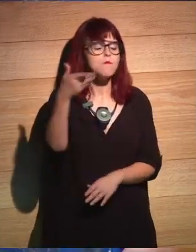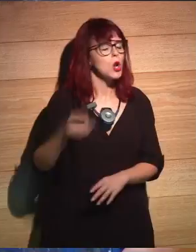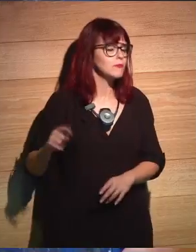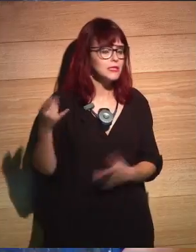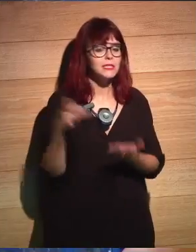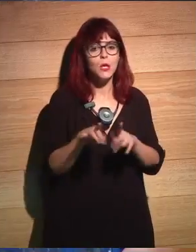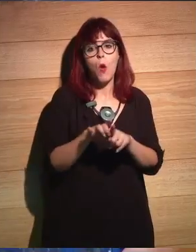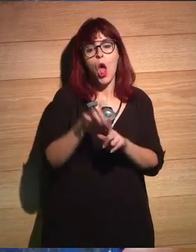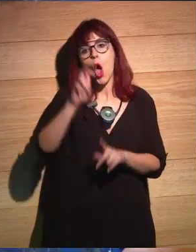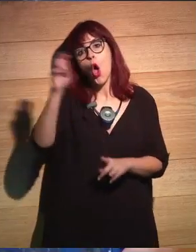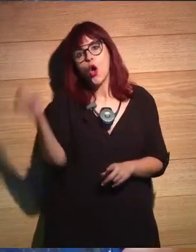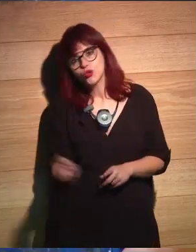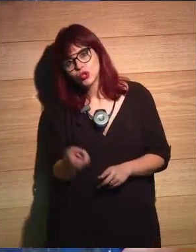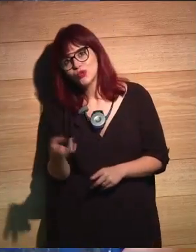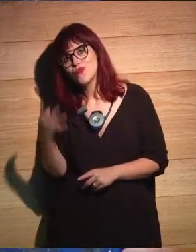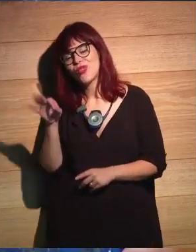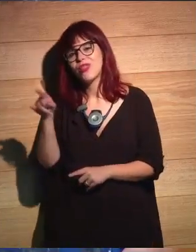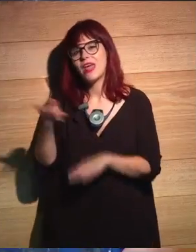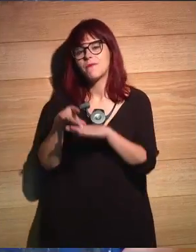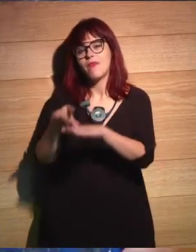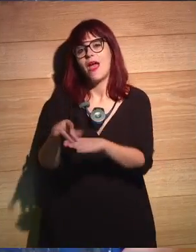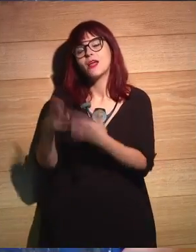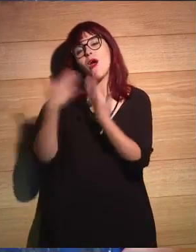part. And in those ones, those publishers, the